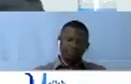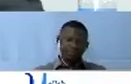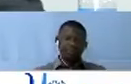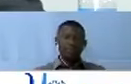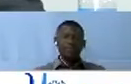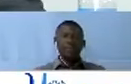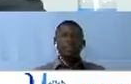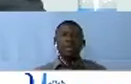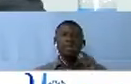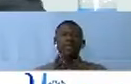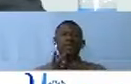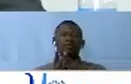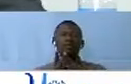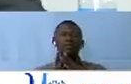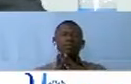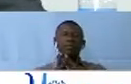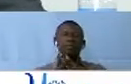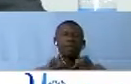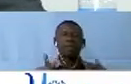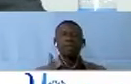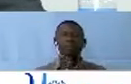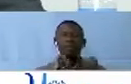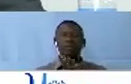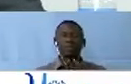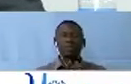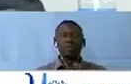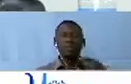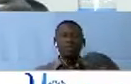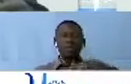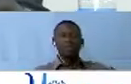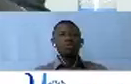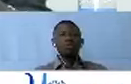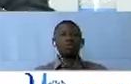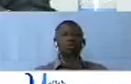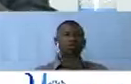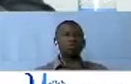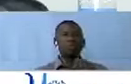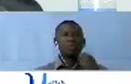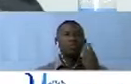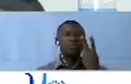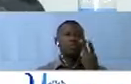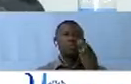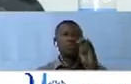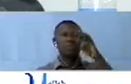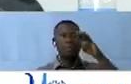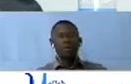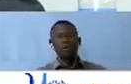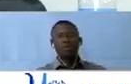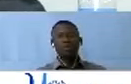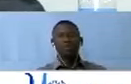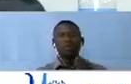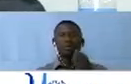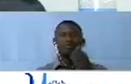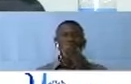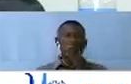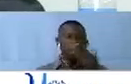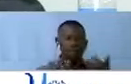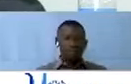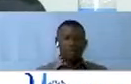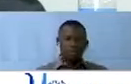the investigations into the 22nd March coup d'etat, the Freedom